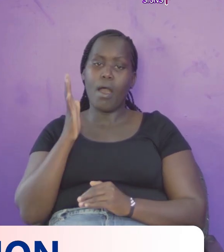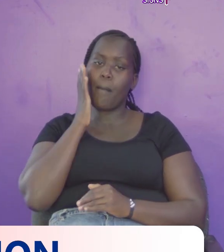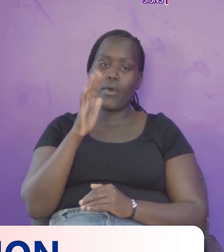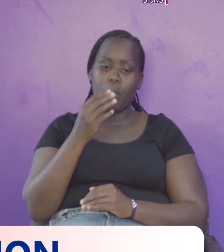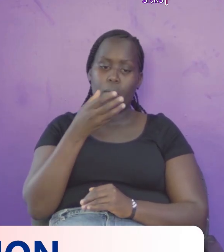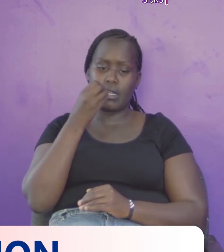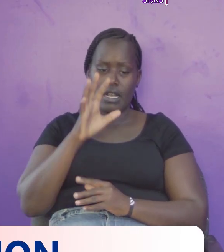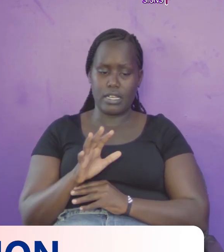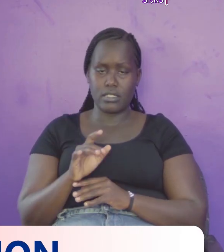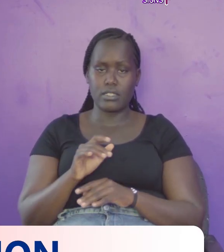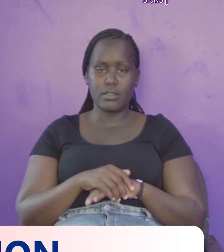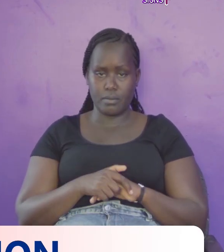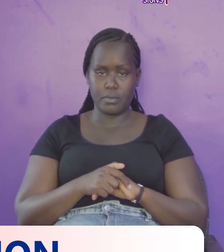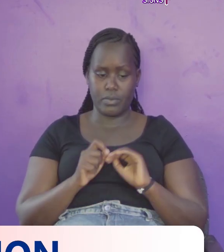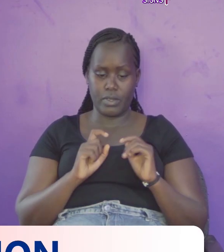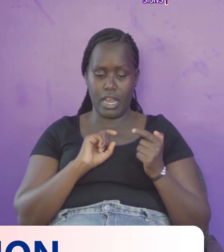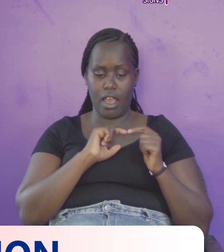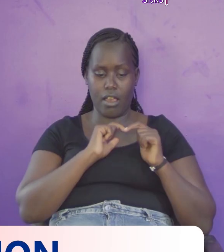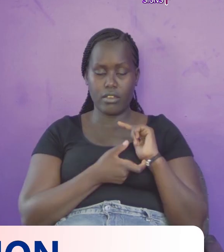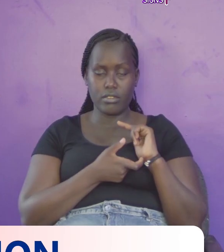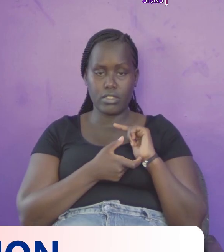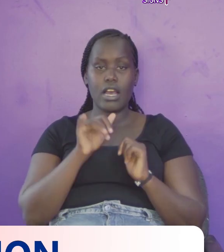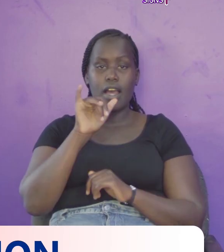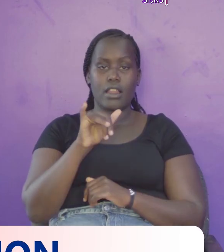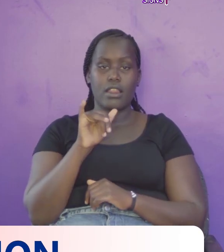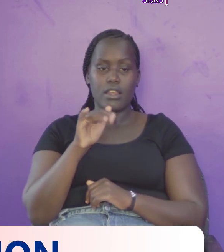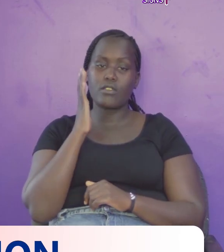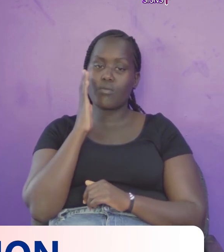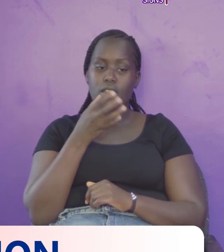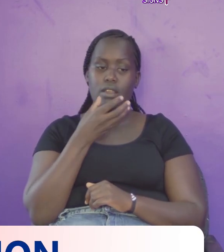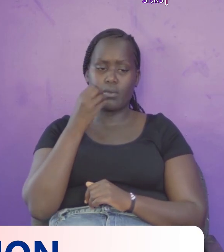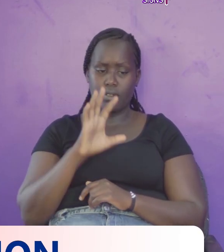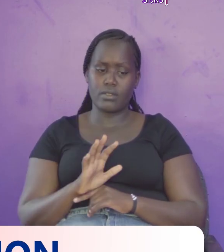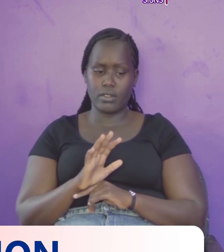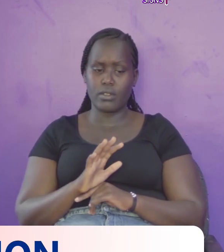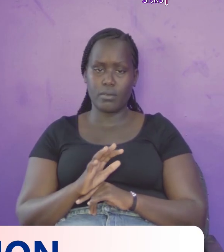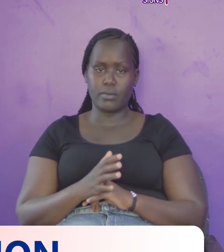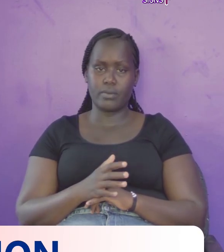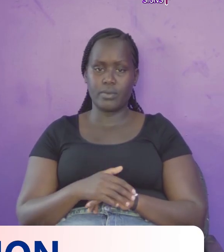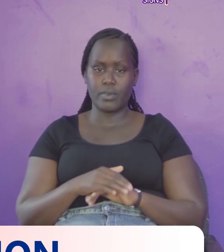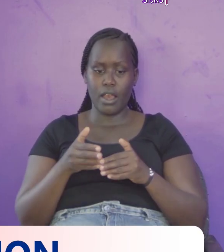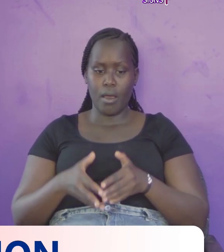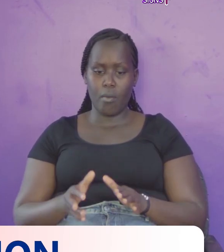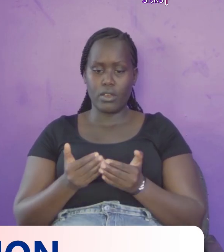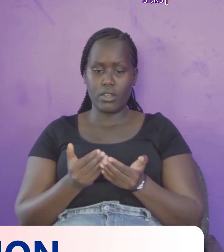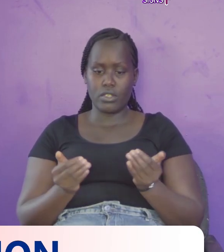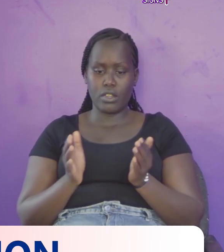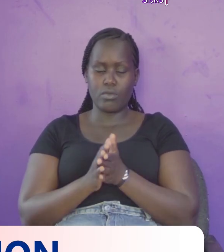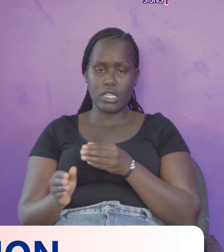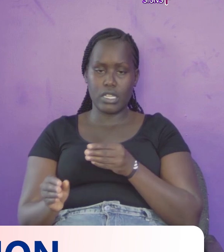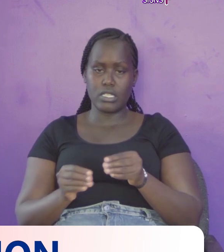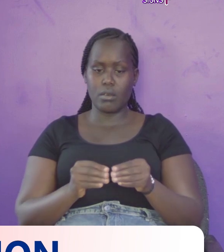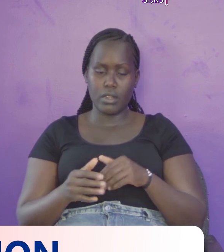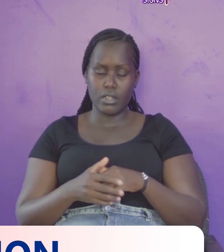my God. It hurts. Ati ule mwanamke amelaaniwa alizaa mtoto mlemavu. Na huyo mtoto mlemavu hata